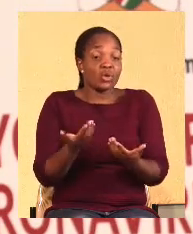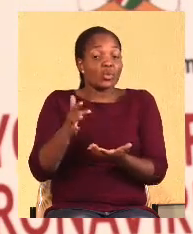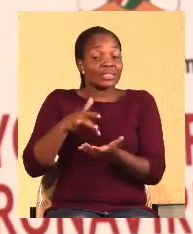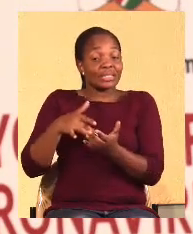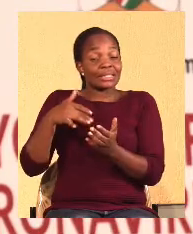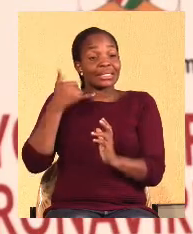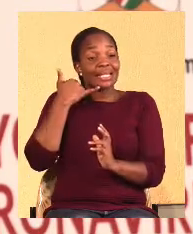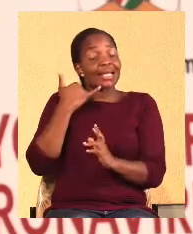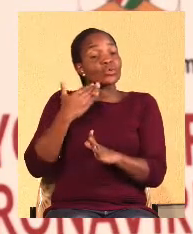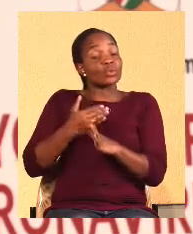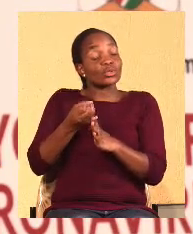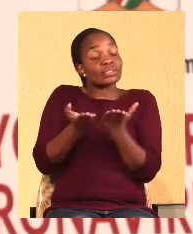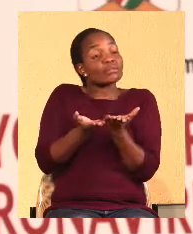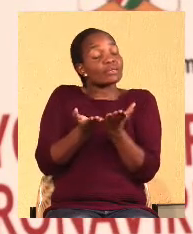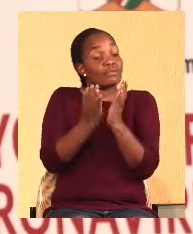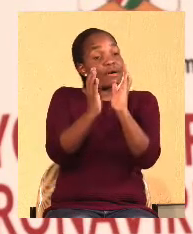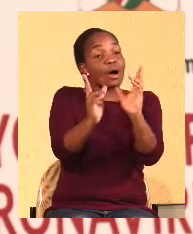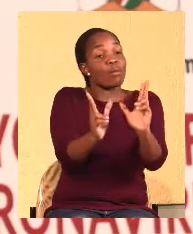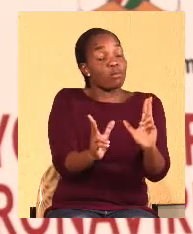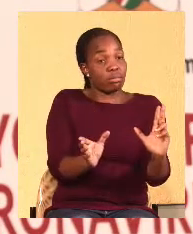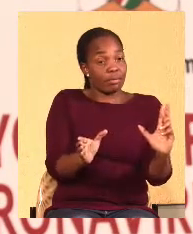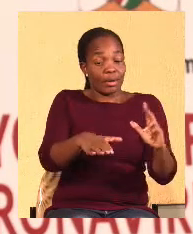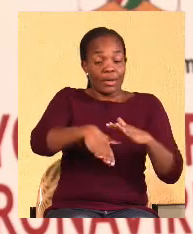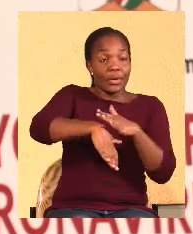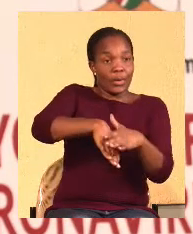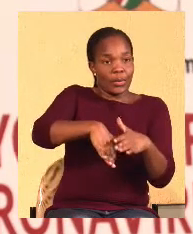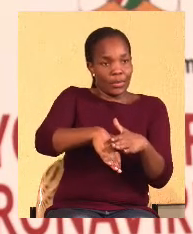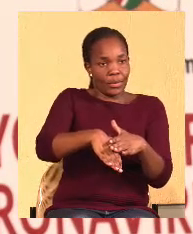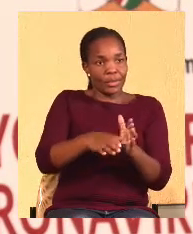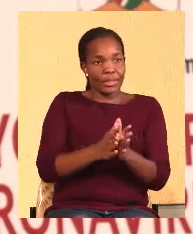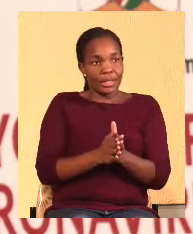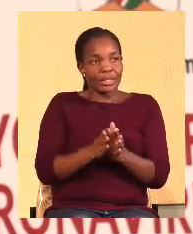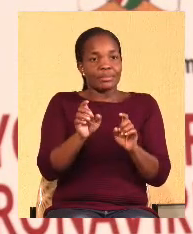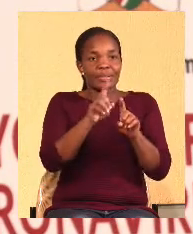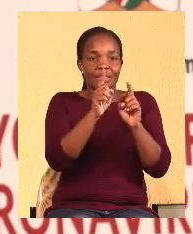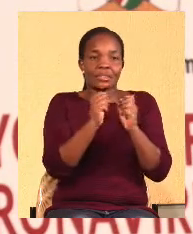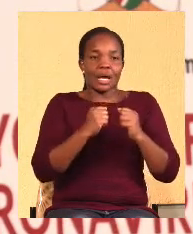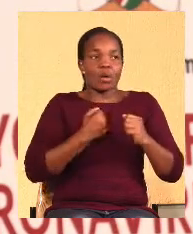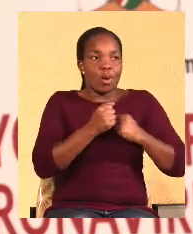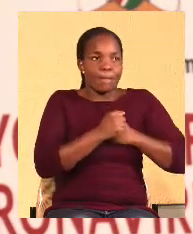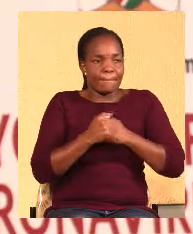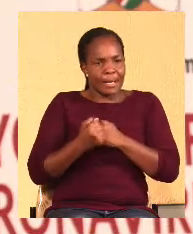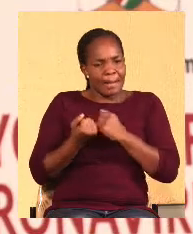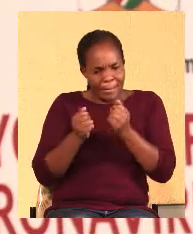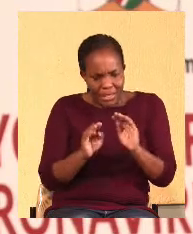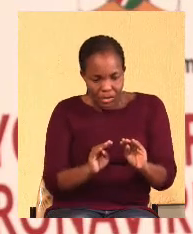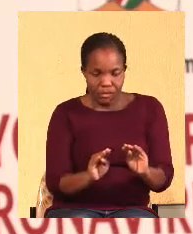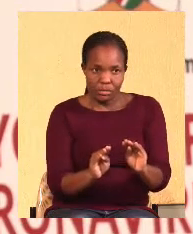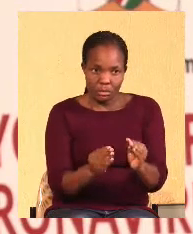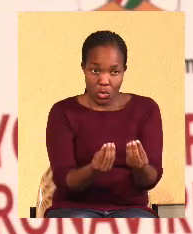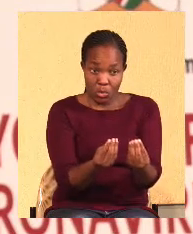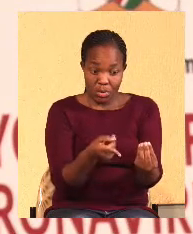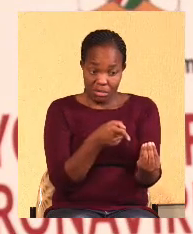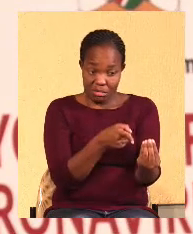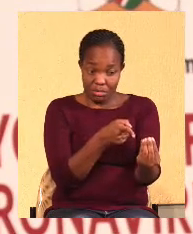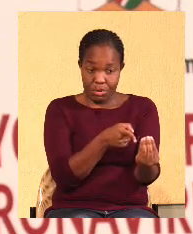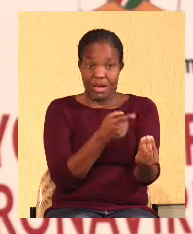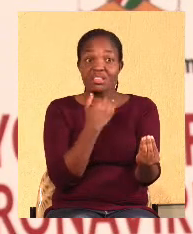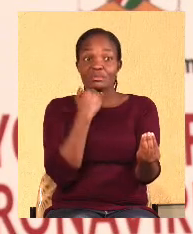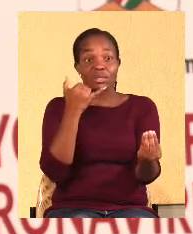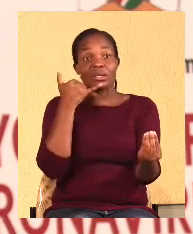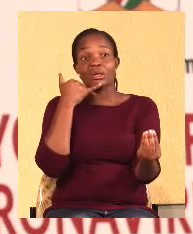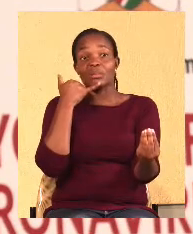our people. I should, however, also humbly ask our parents to teach the kids the importance of the